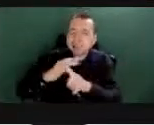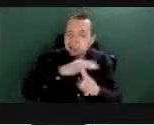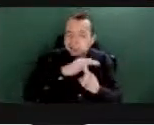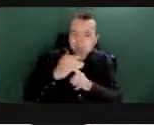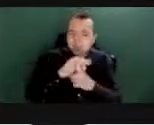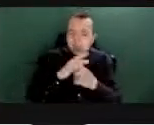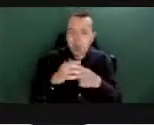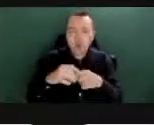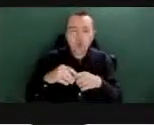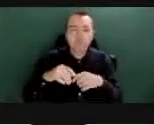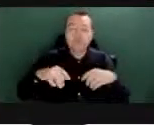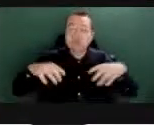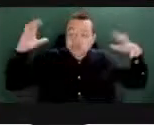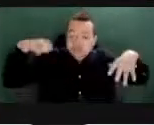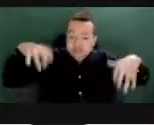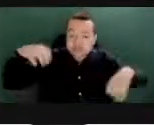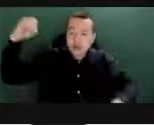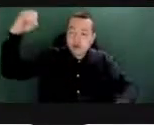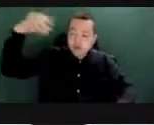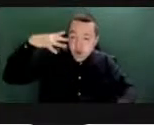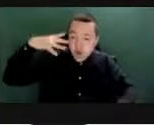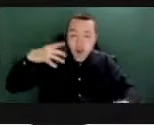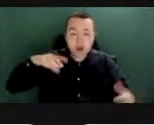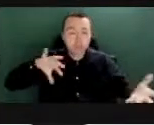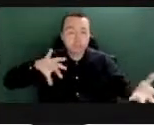things like the COVID-19 pandemic.